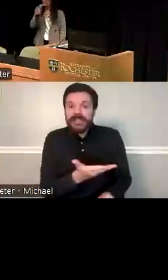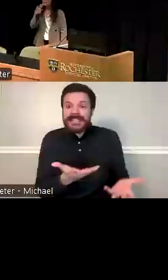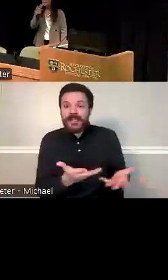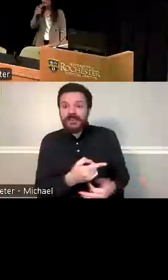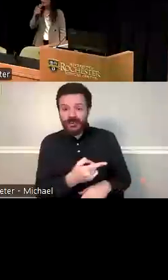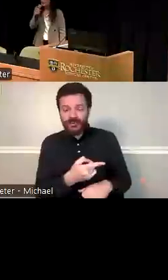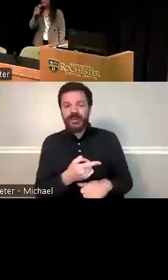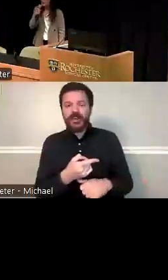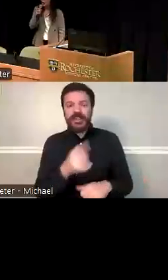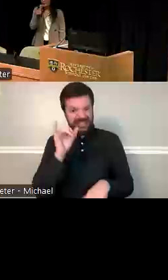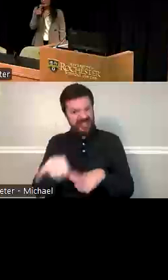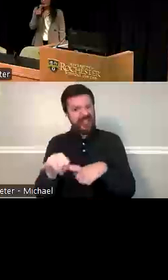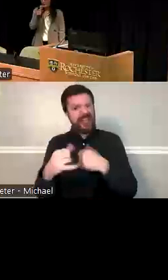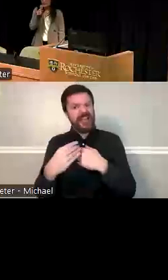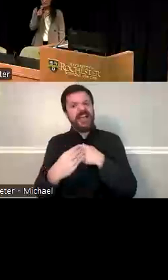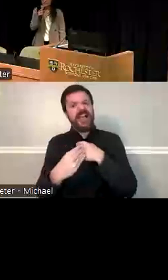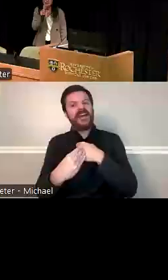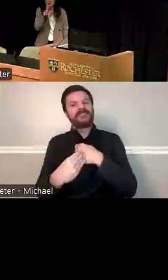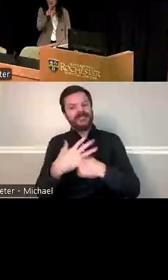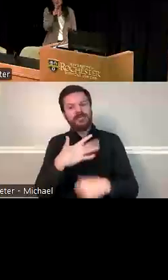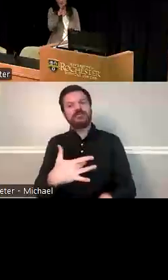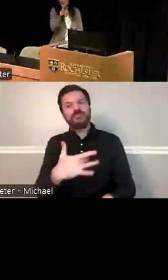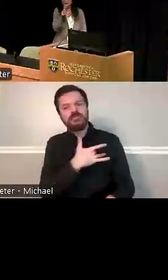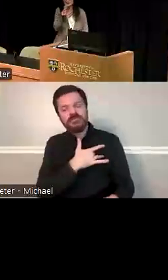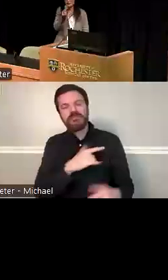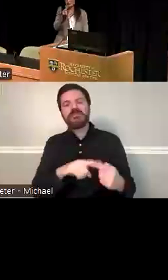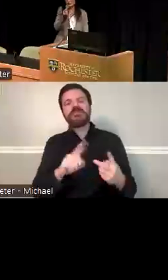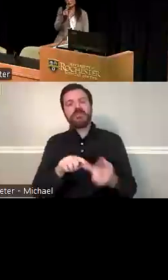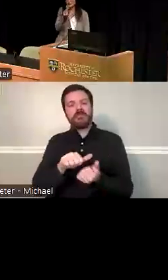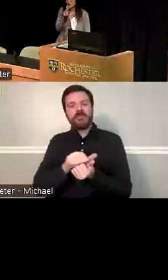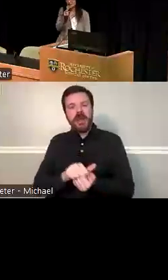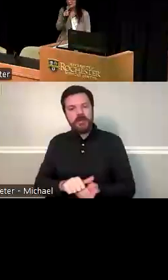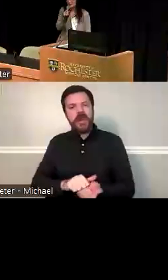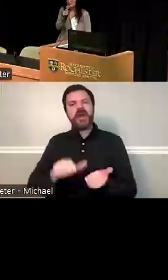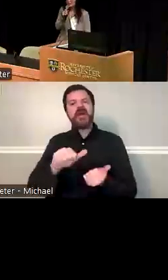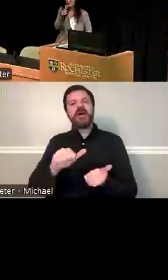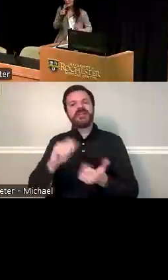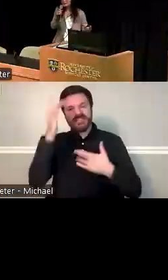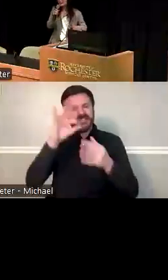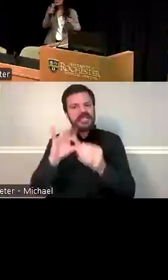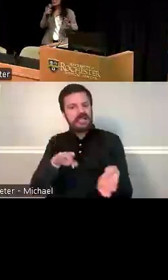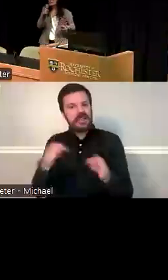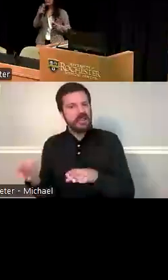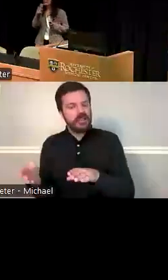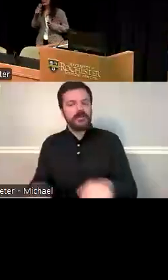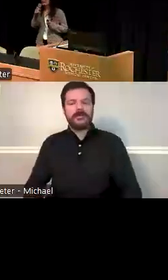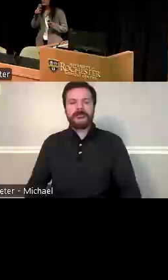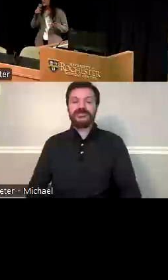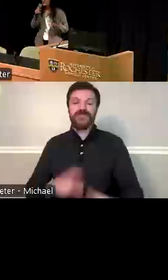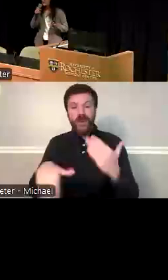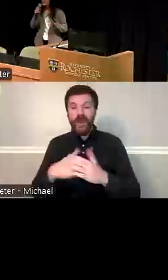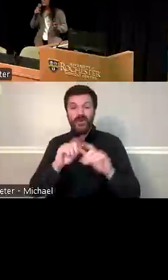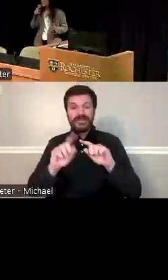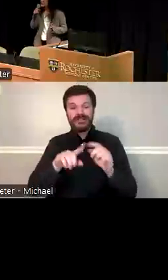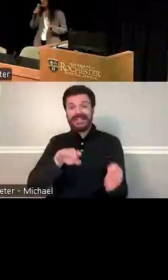are affecting cardiovascular and metabolic disease-related death. And all of these deaths are